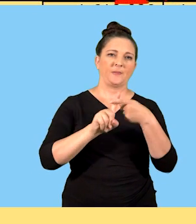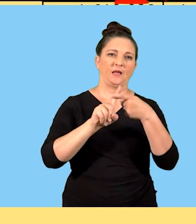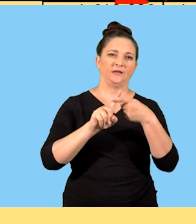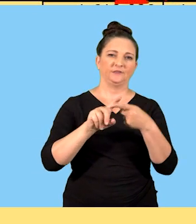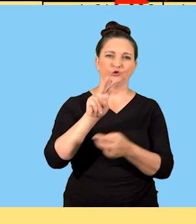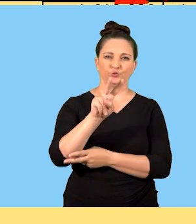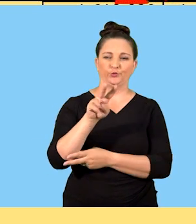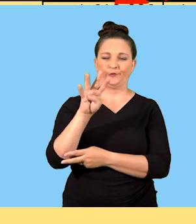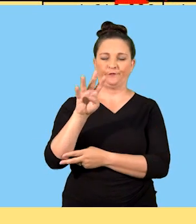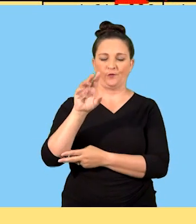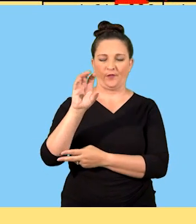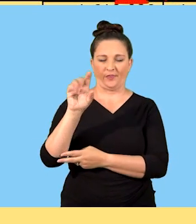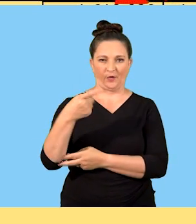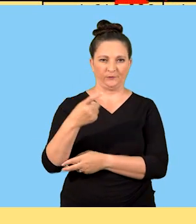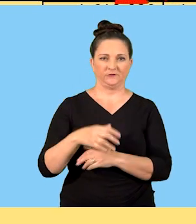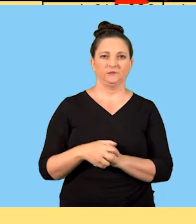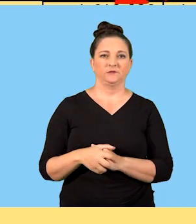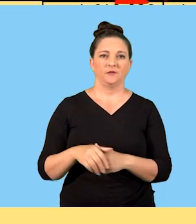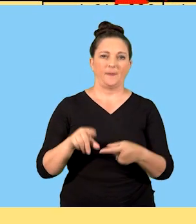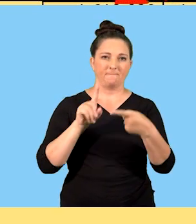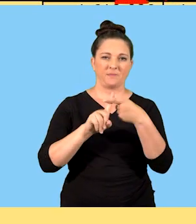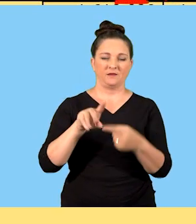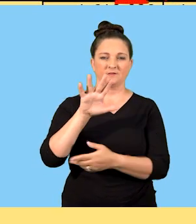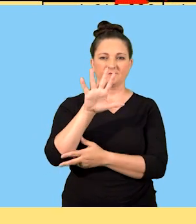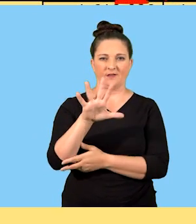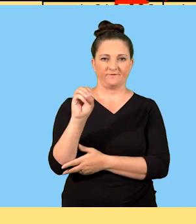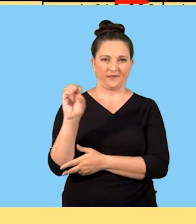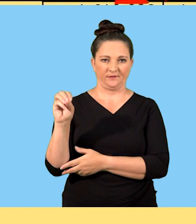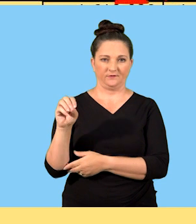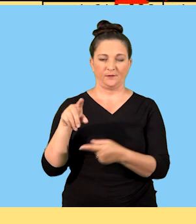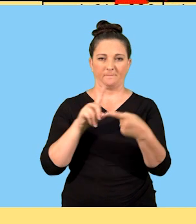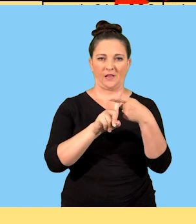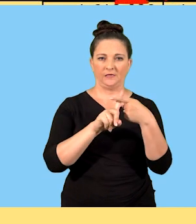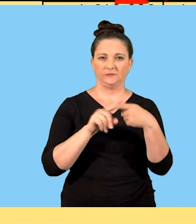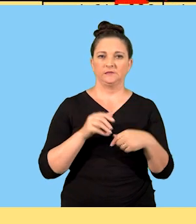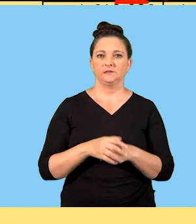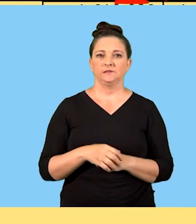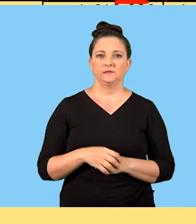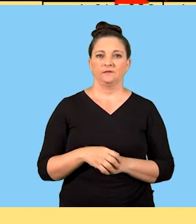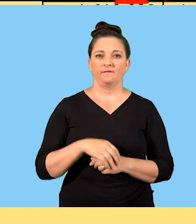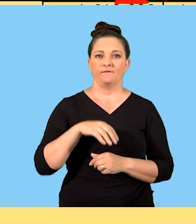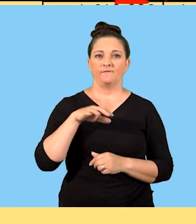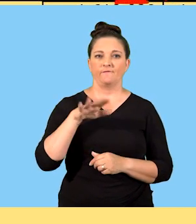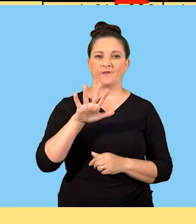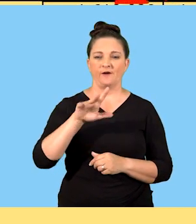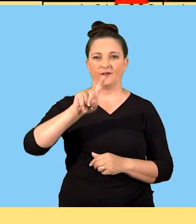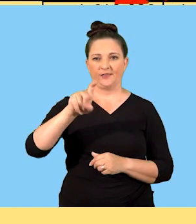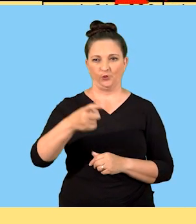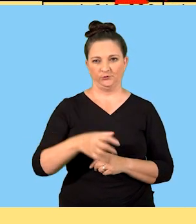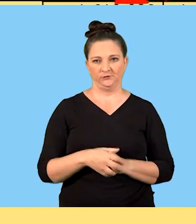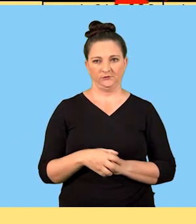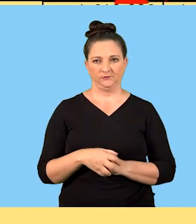1,800 plus 24,000 plus 500 plus